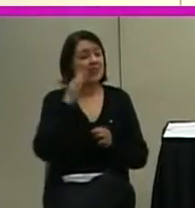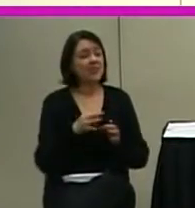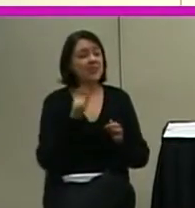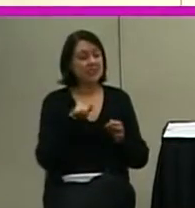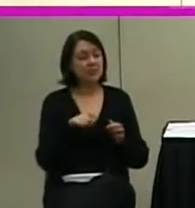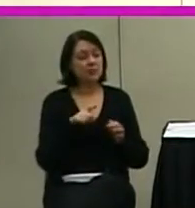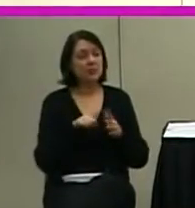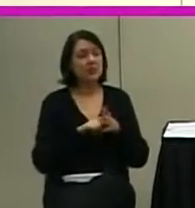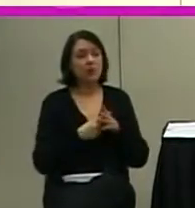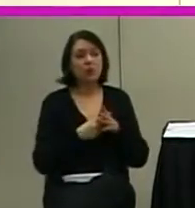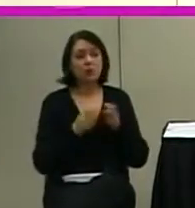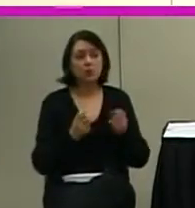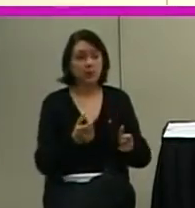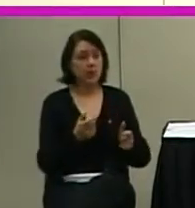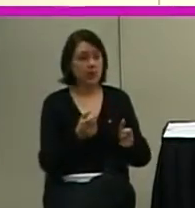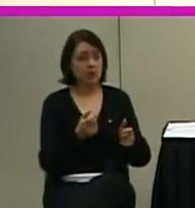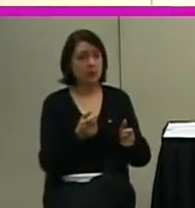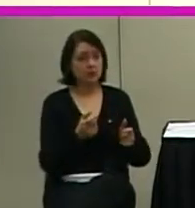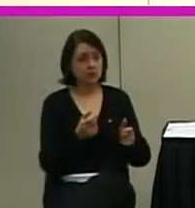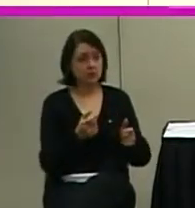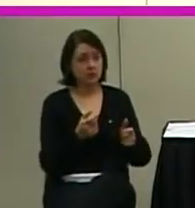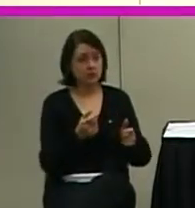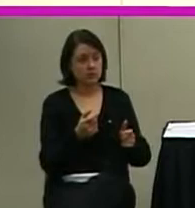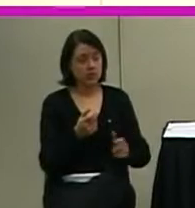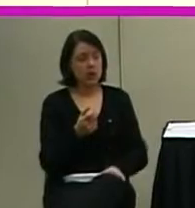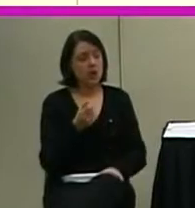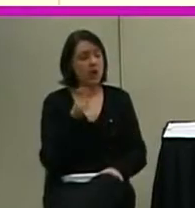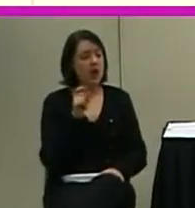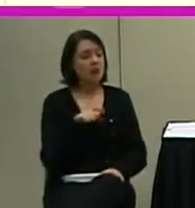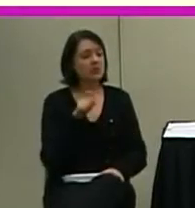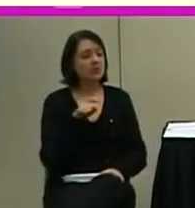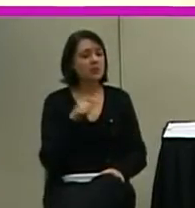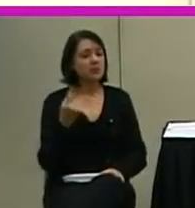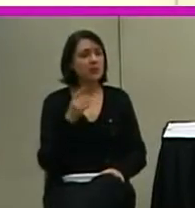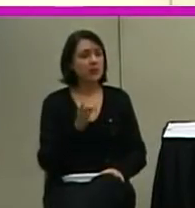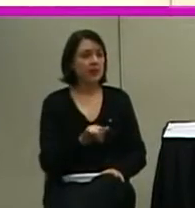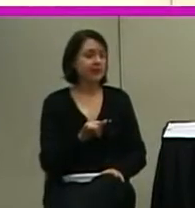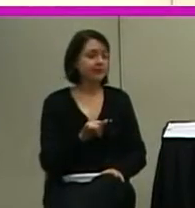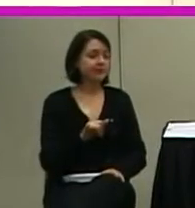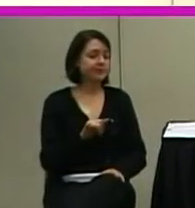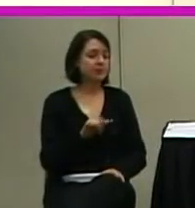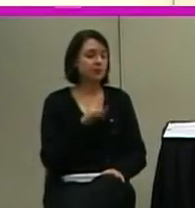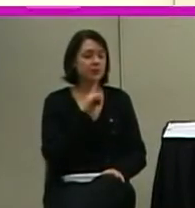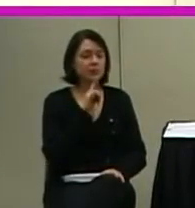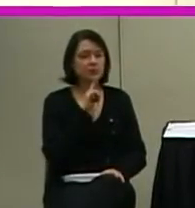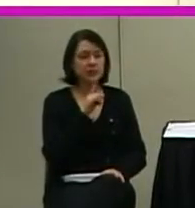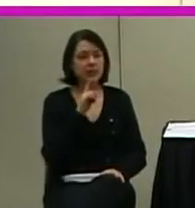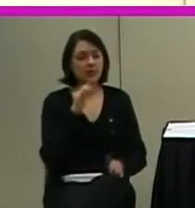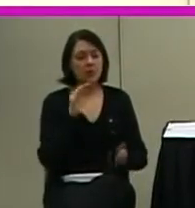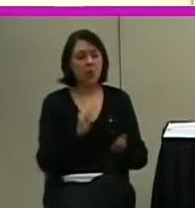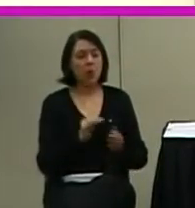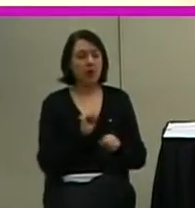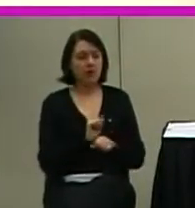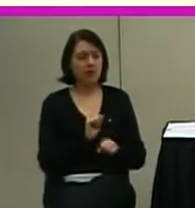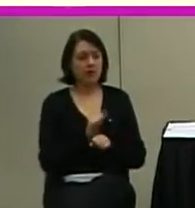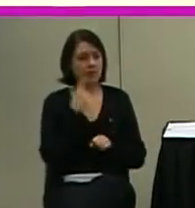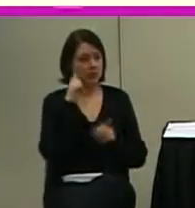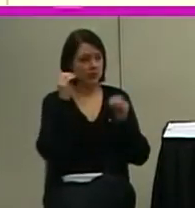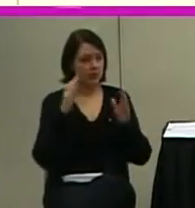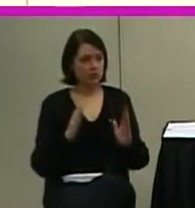into place within 72 hours. It has to be something that is extremely low effort by